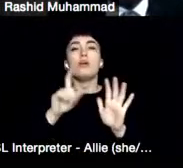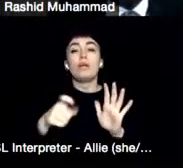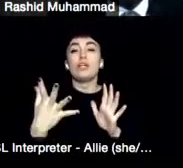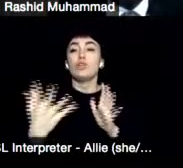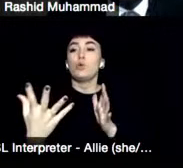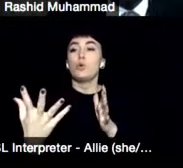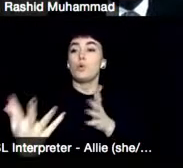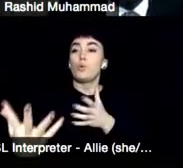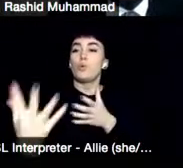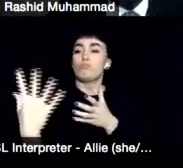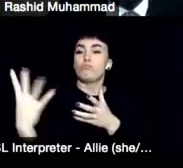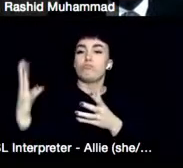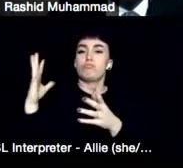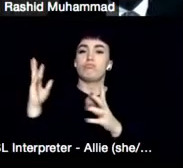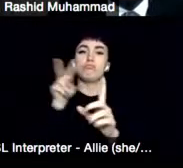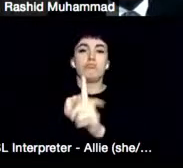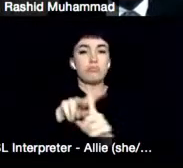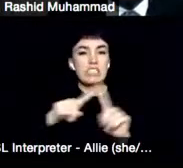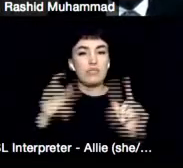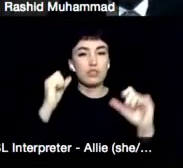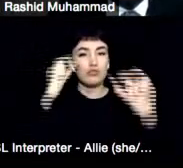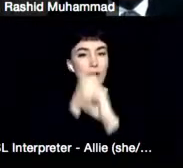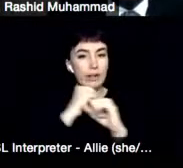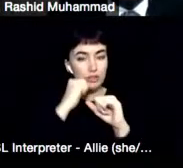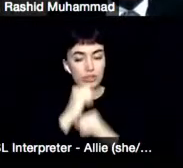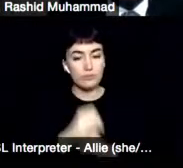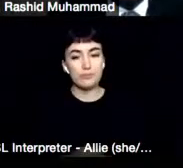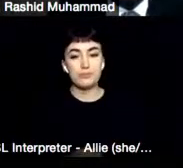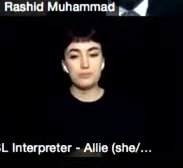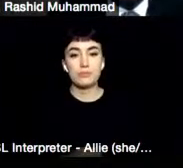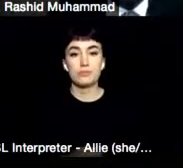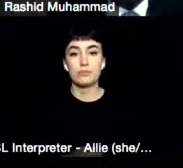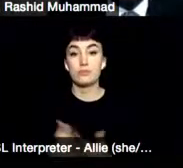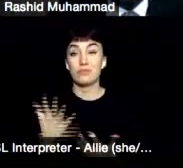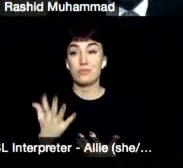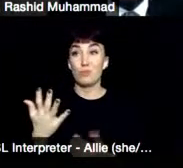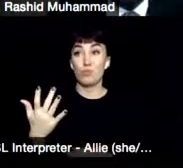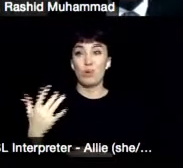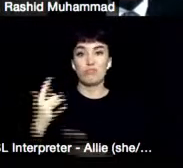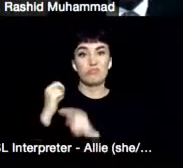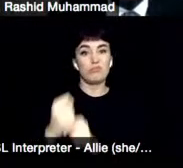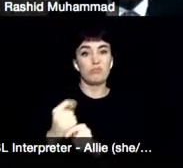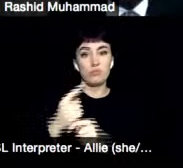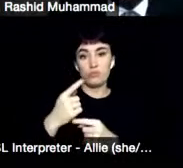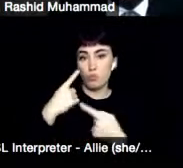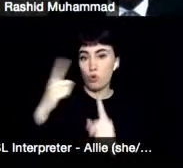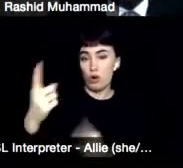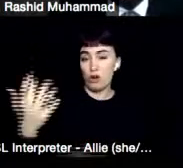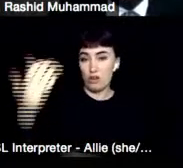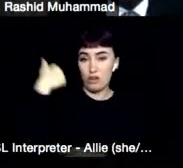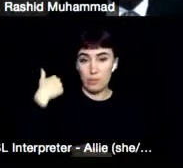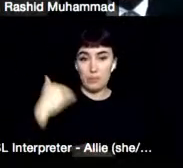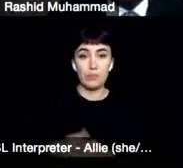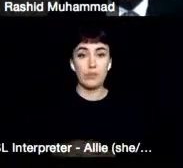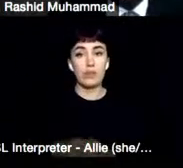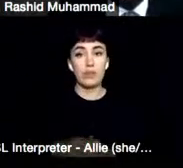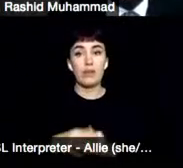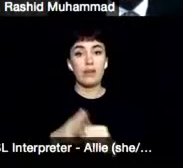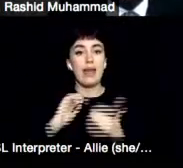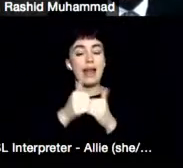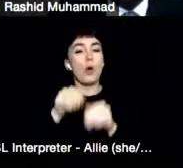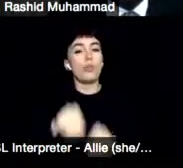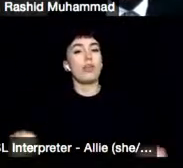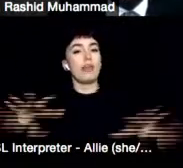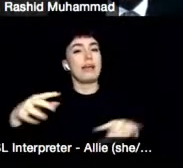different strategies from what has traditionally worked in the past. Land use in particular is a challenge.